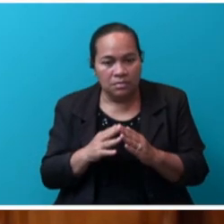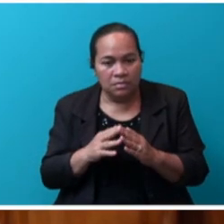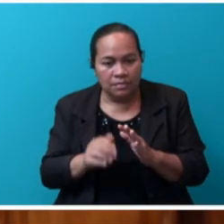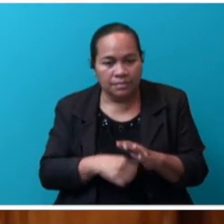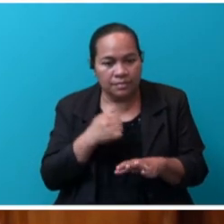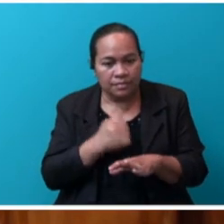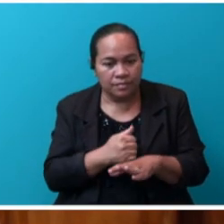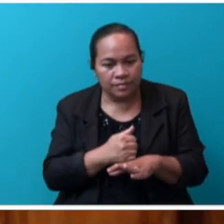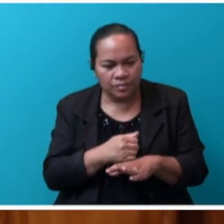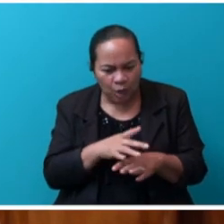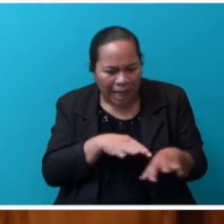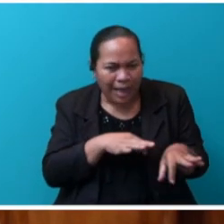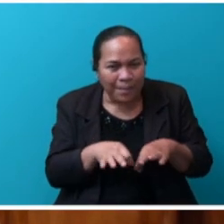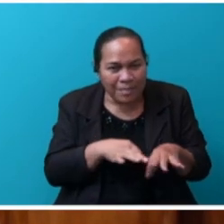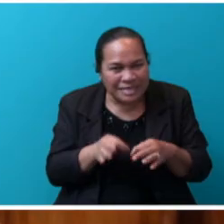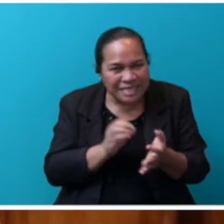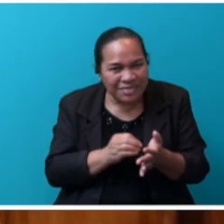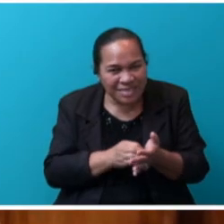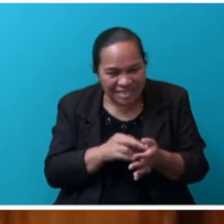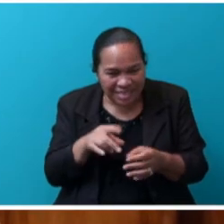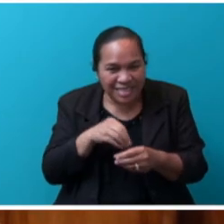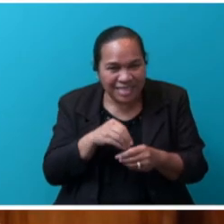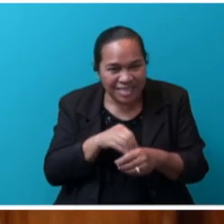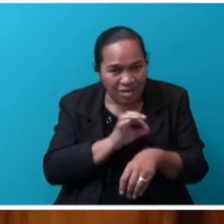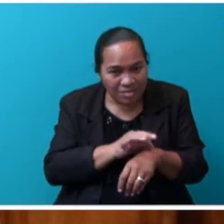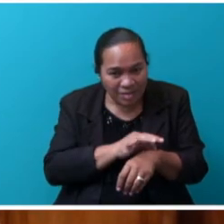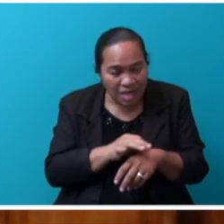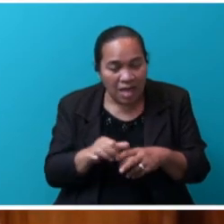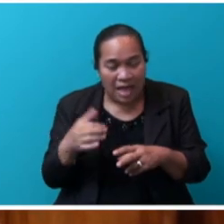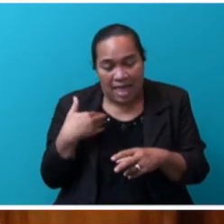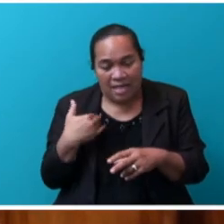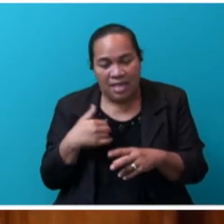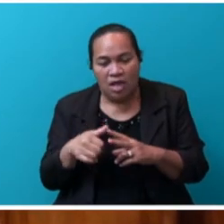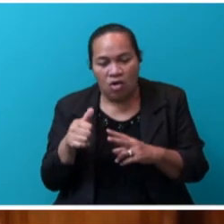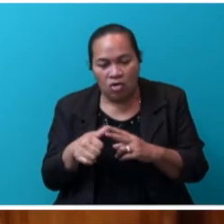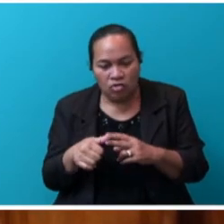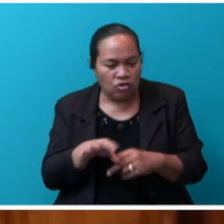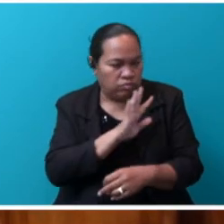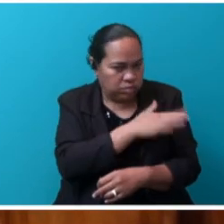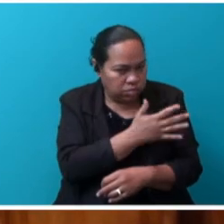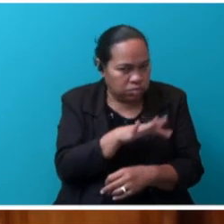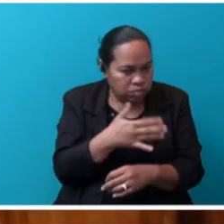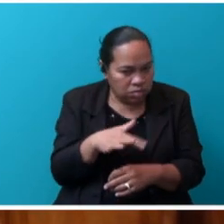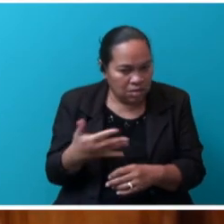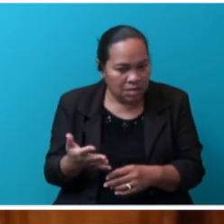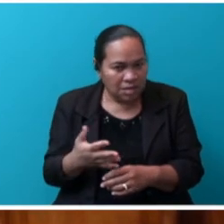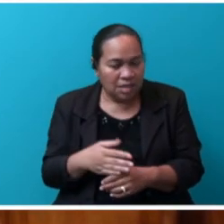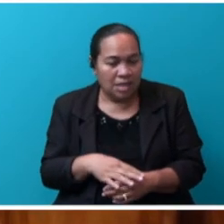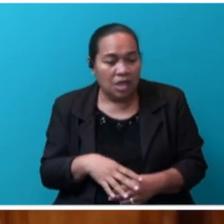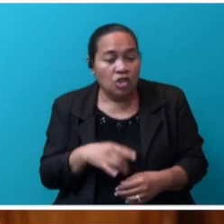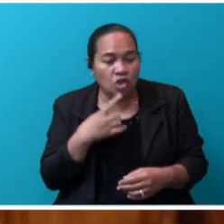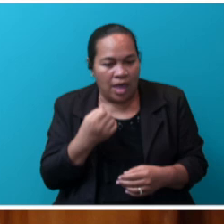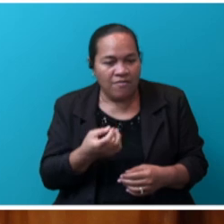clinical services plan and the priority infrastructure plan assessment. This assessment outlines 27